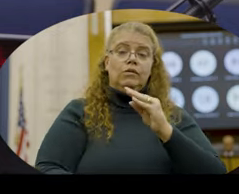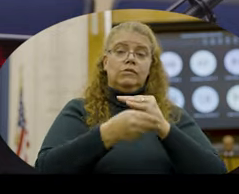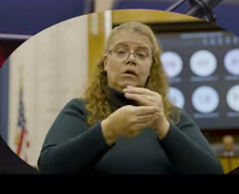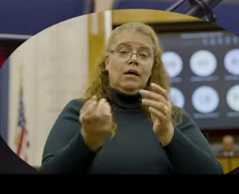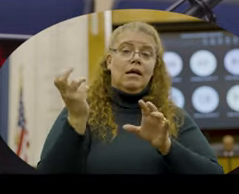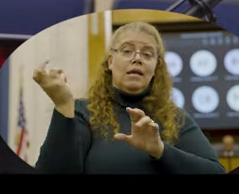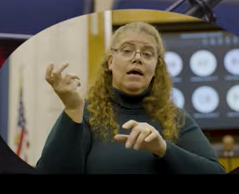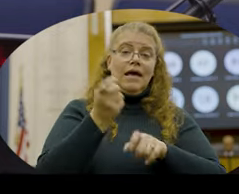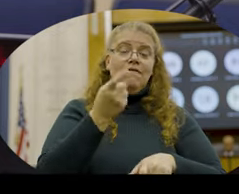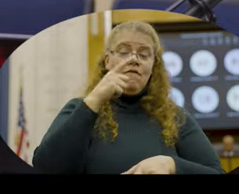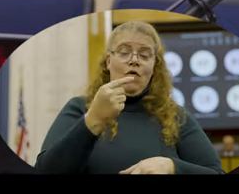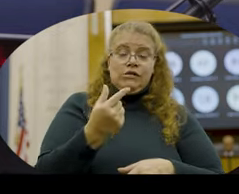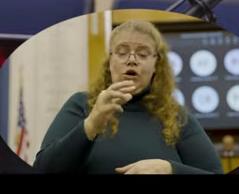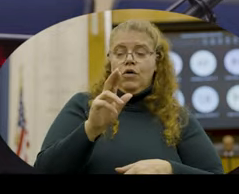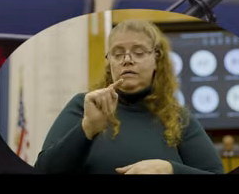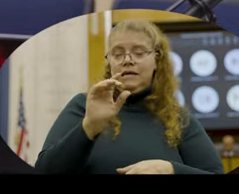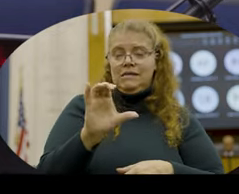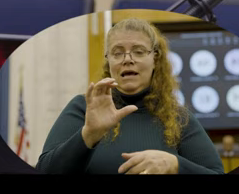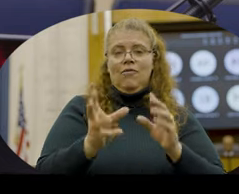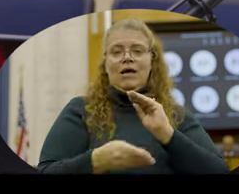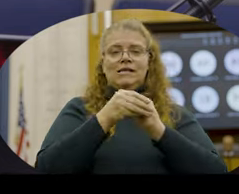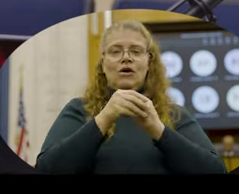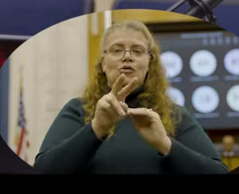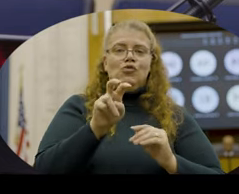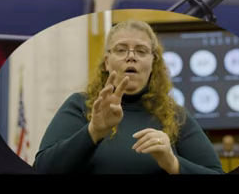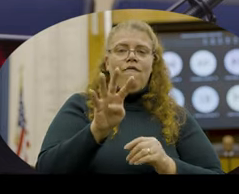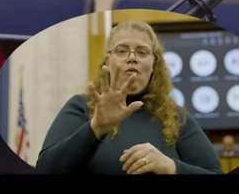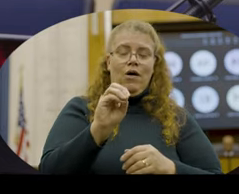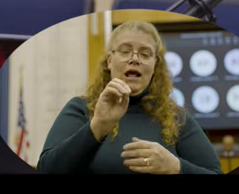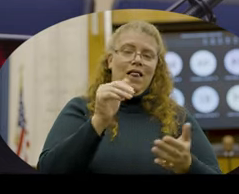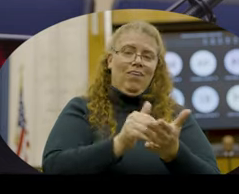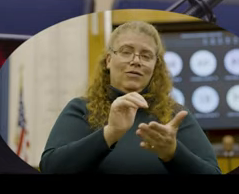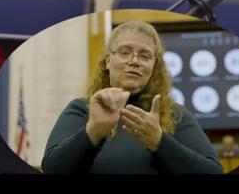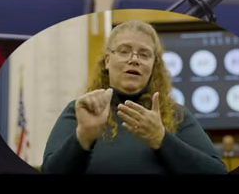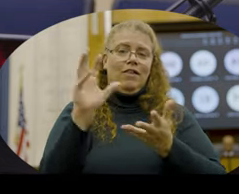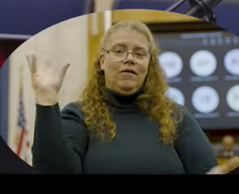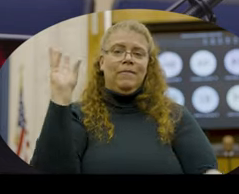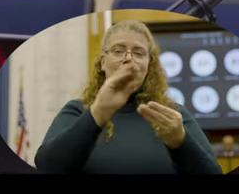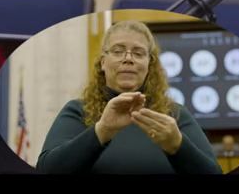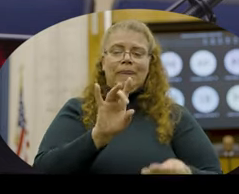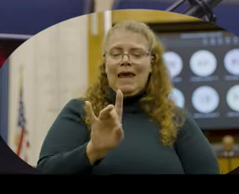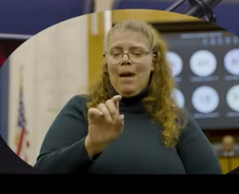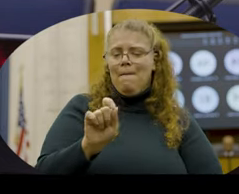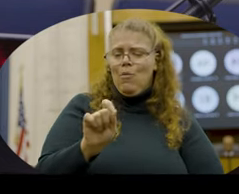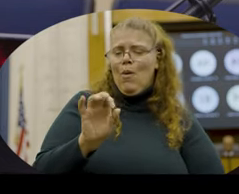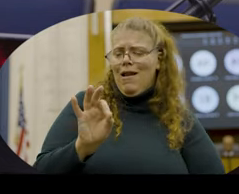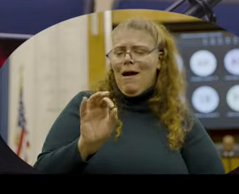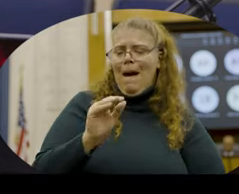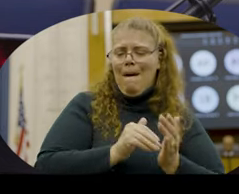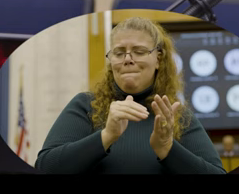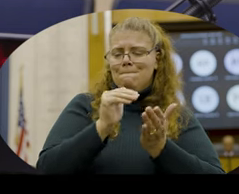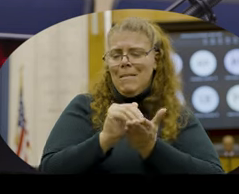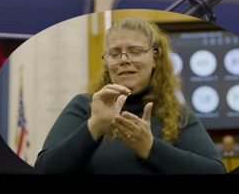from off-site renewable energy. While this is just one way we can reduce our greenhouse gas emissions